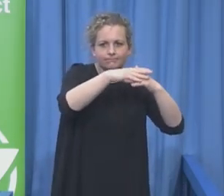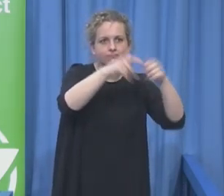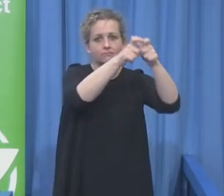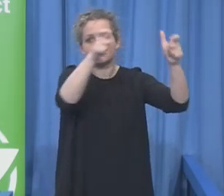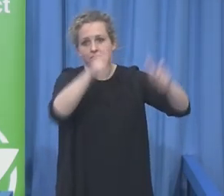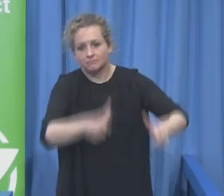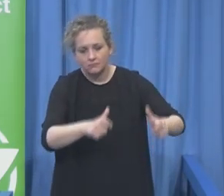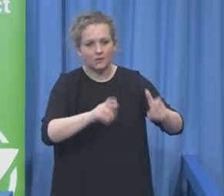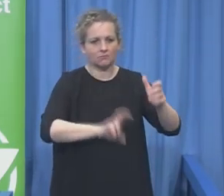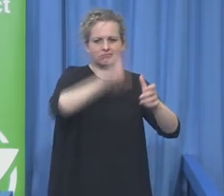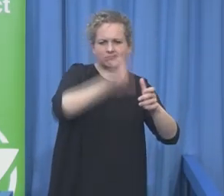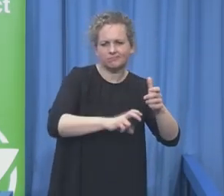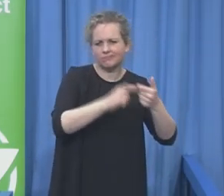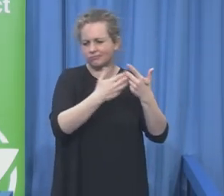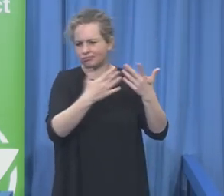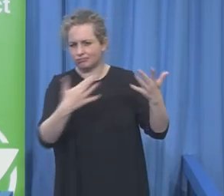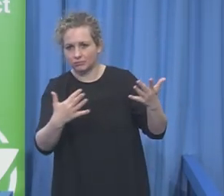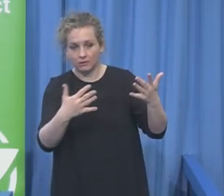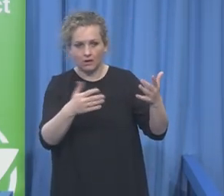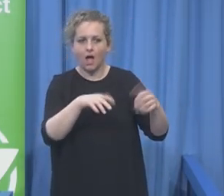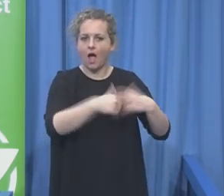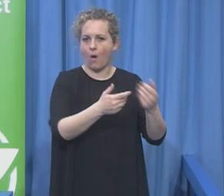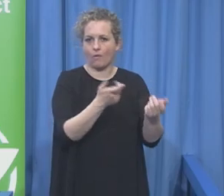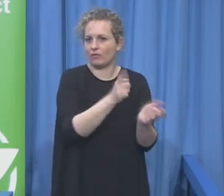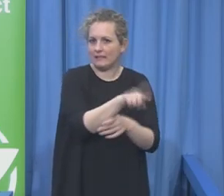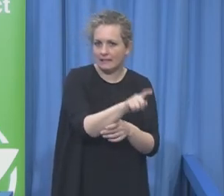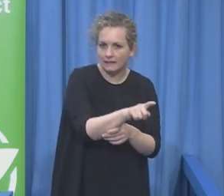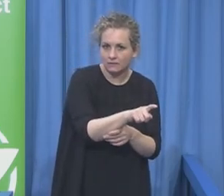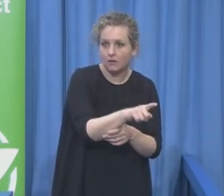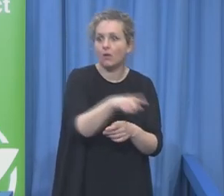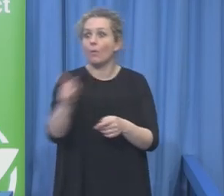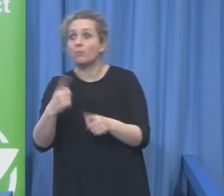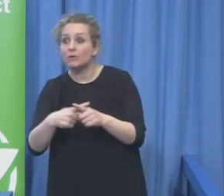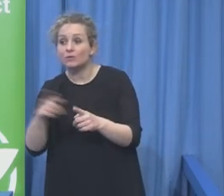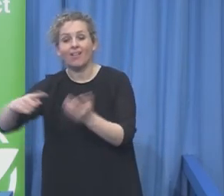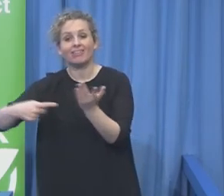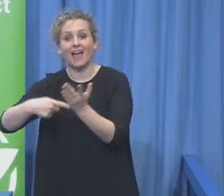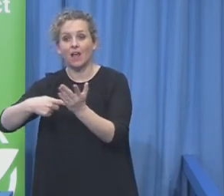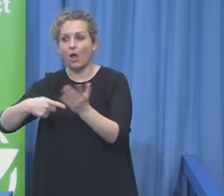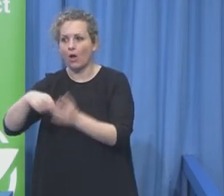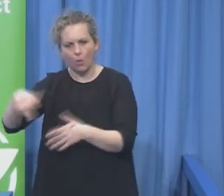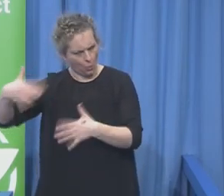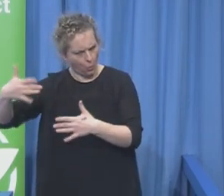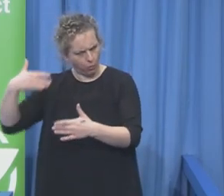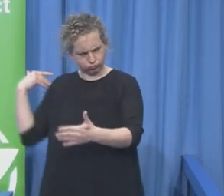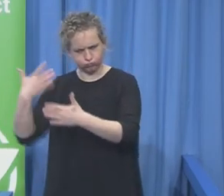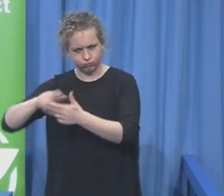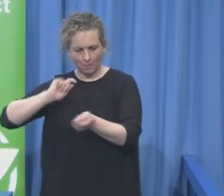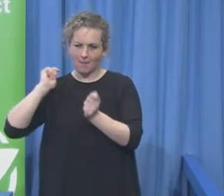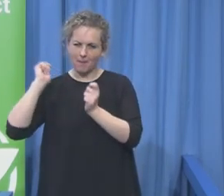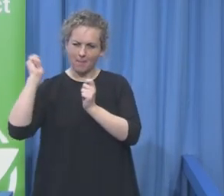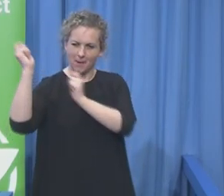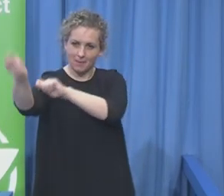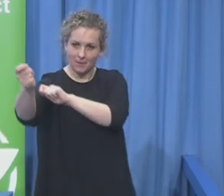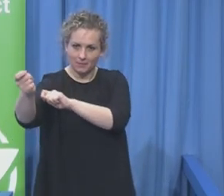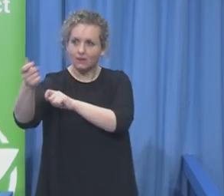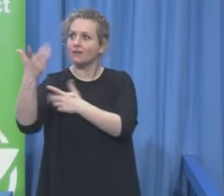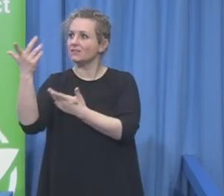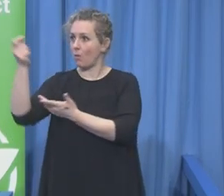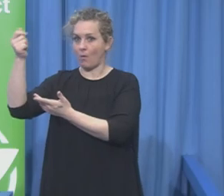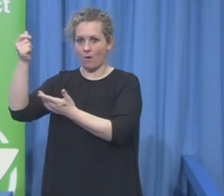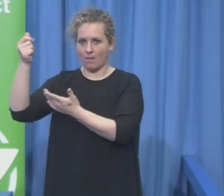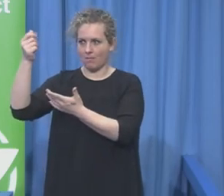What we do is to connect them with the market, OJT. I think you know the OJT system in India as well. On